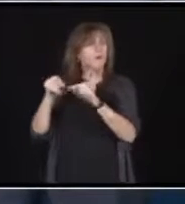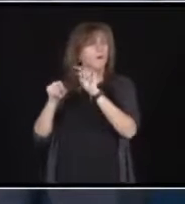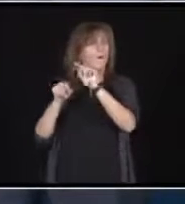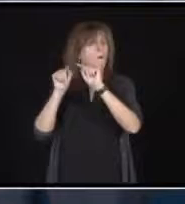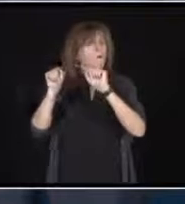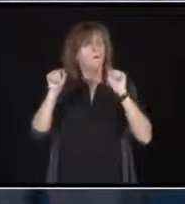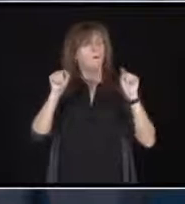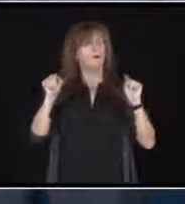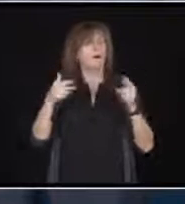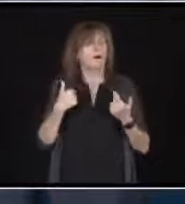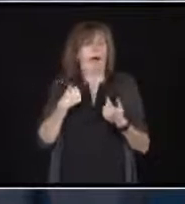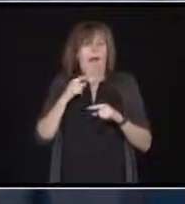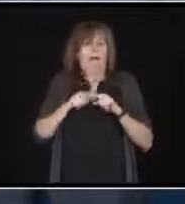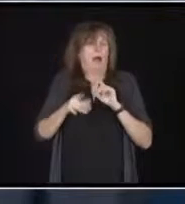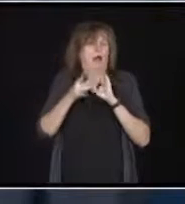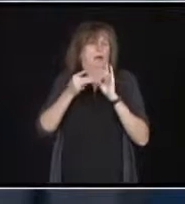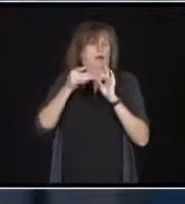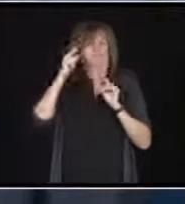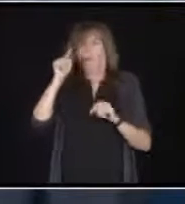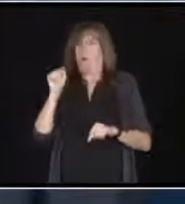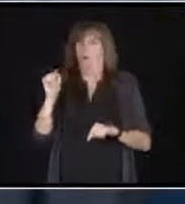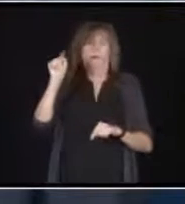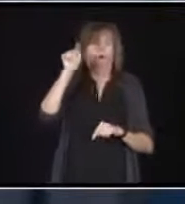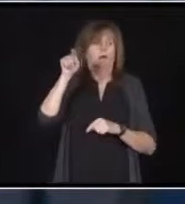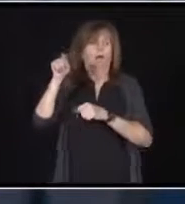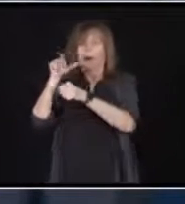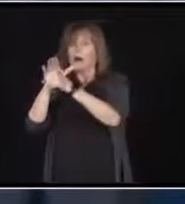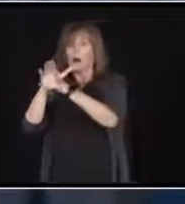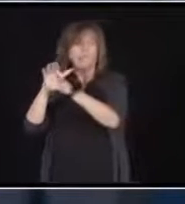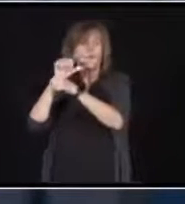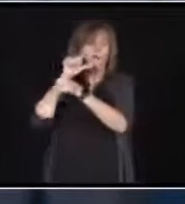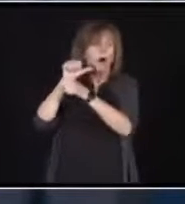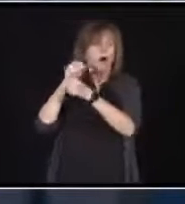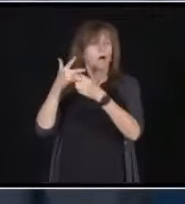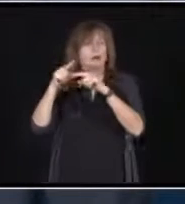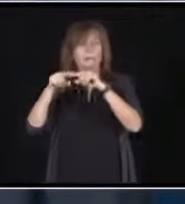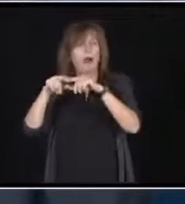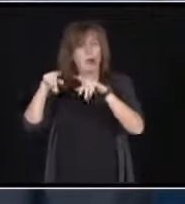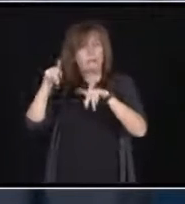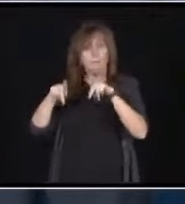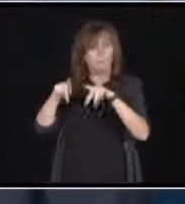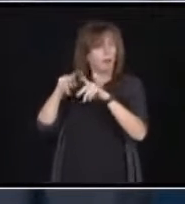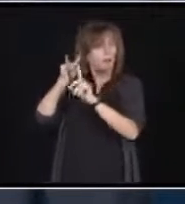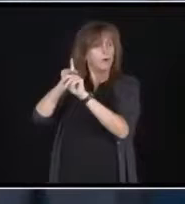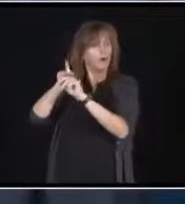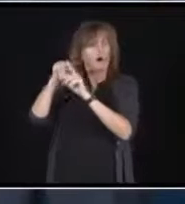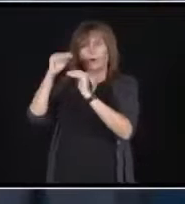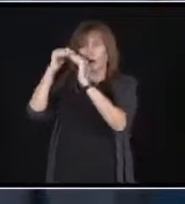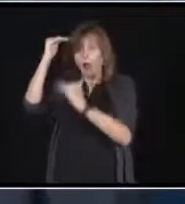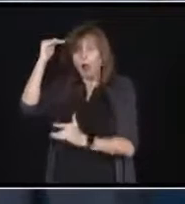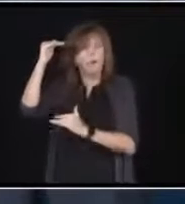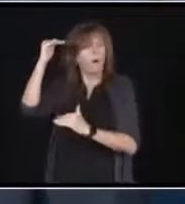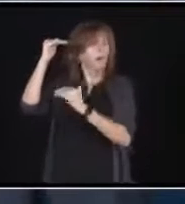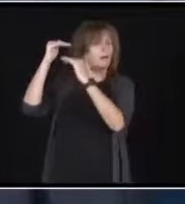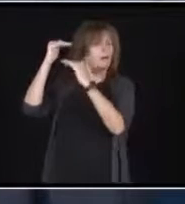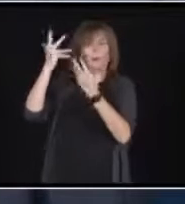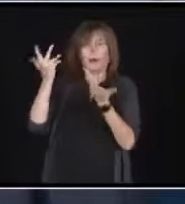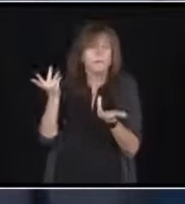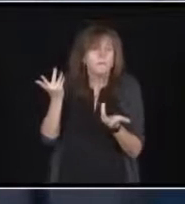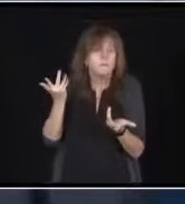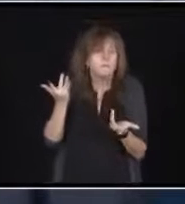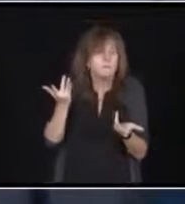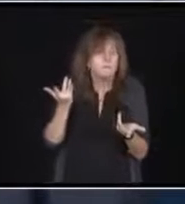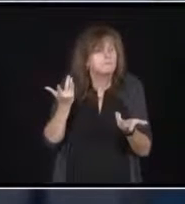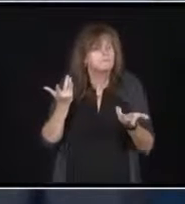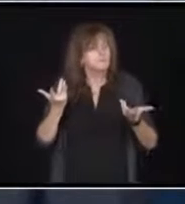I can't say whether you're going to have enough or not. Depends on how many people show up there and want to receive the vaccine. That's why I think, just to make sure that